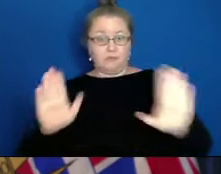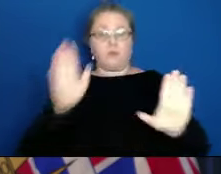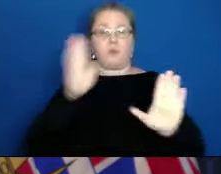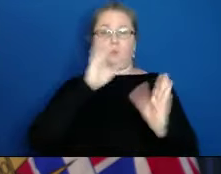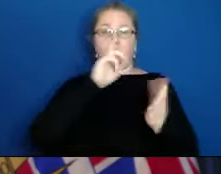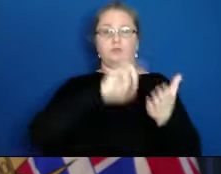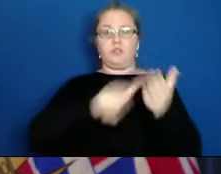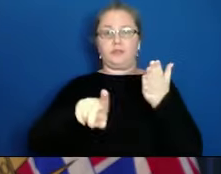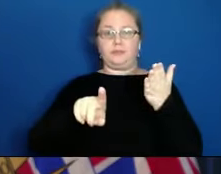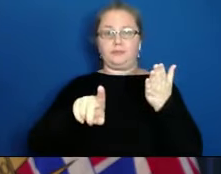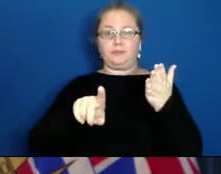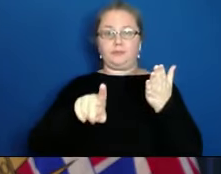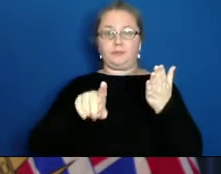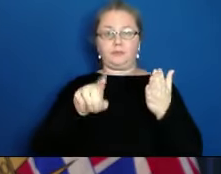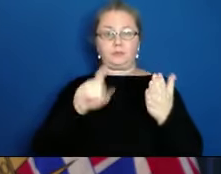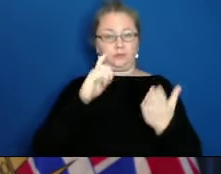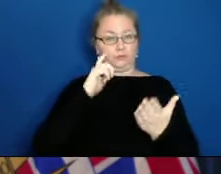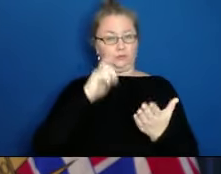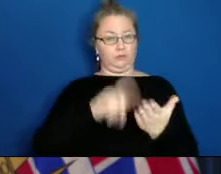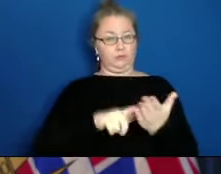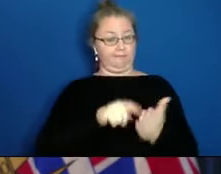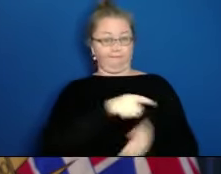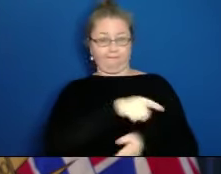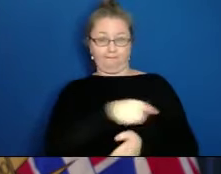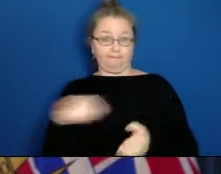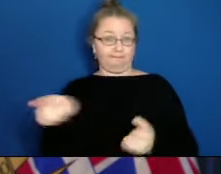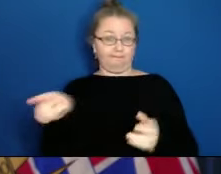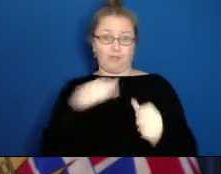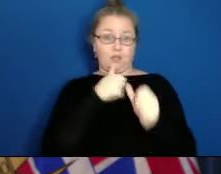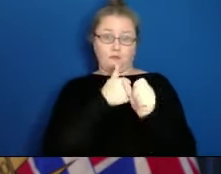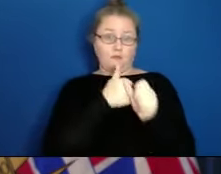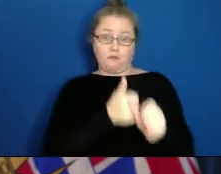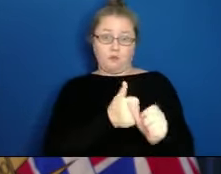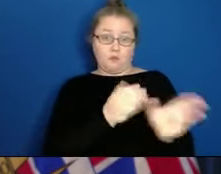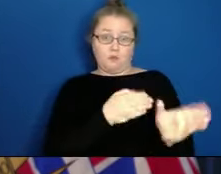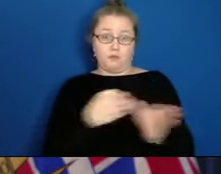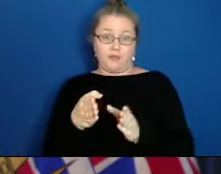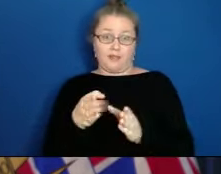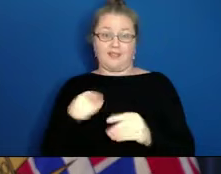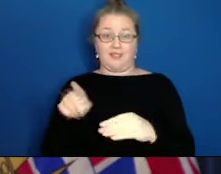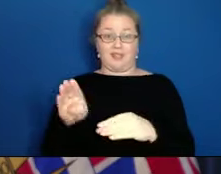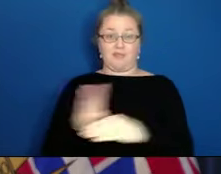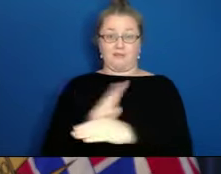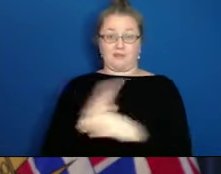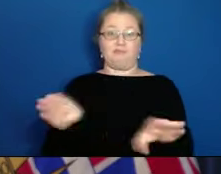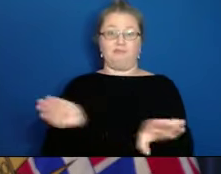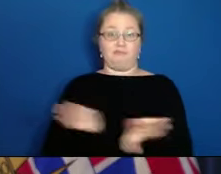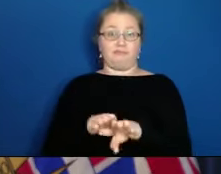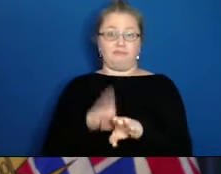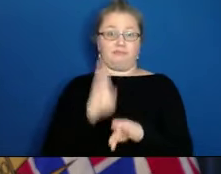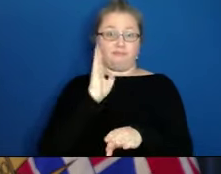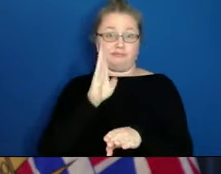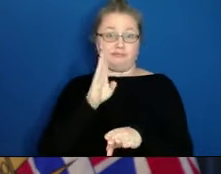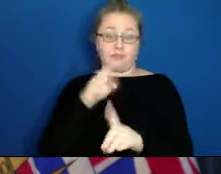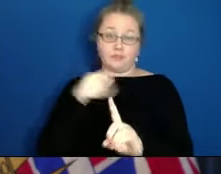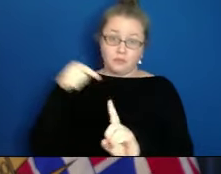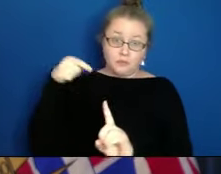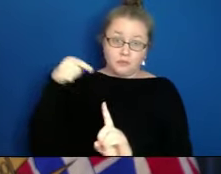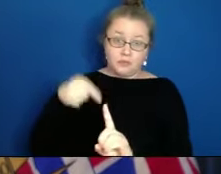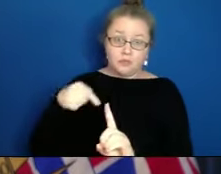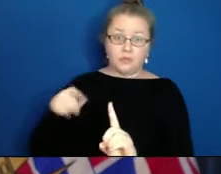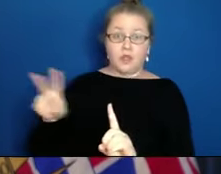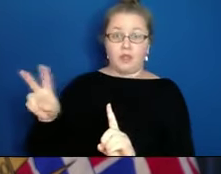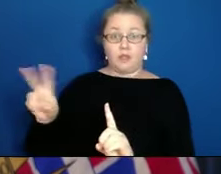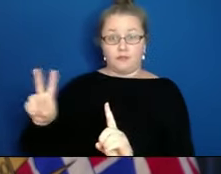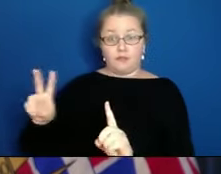have challenges, if we find that they are not being adhered to, these businesses will be closed down. And specifically in the Vancouver Coastal